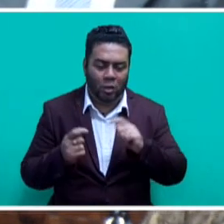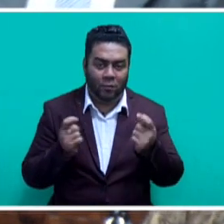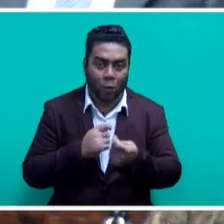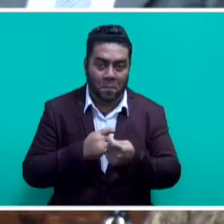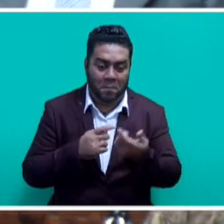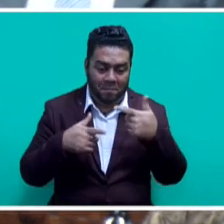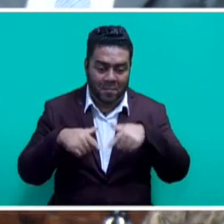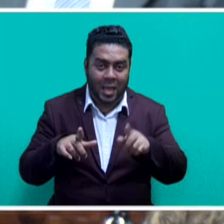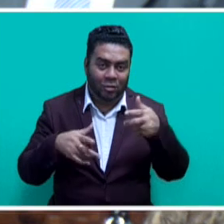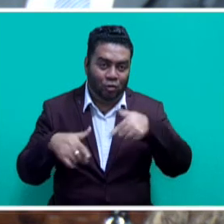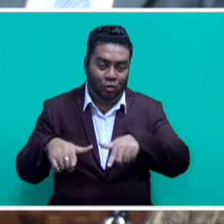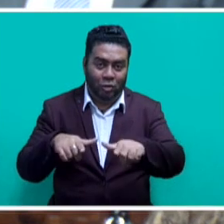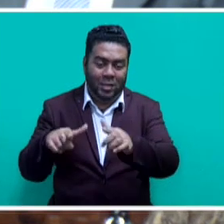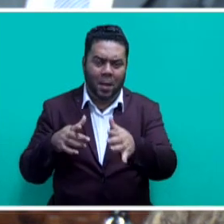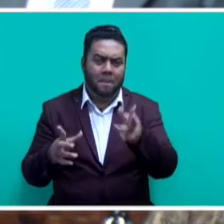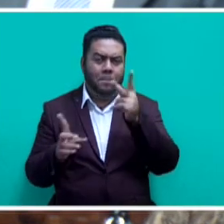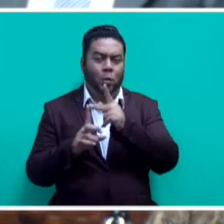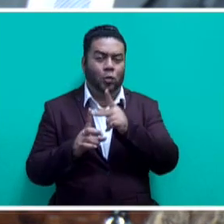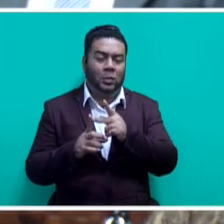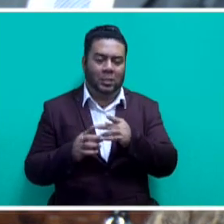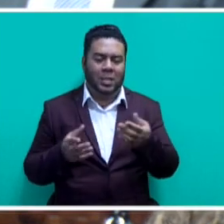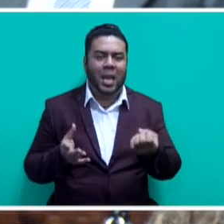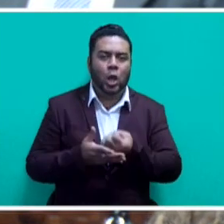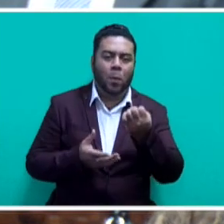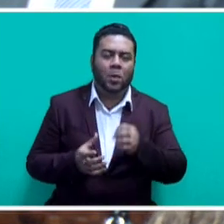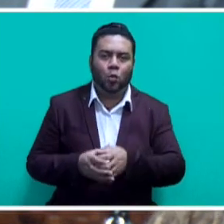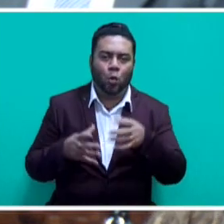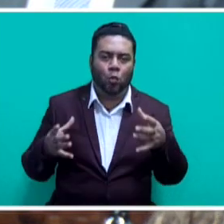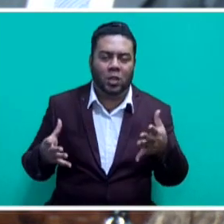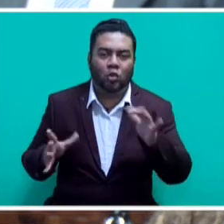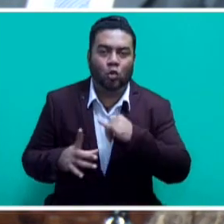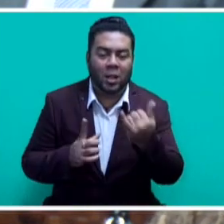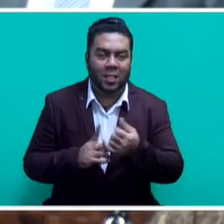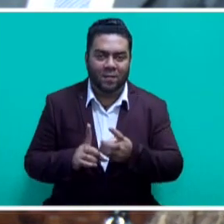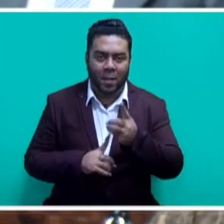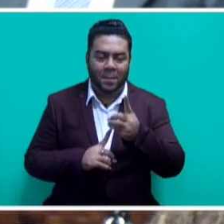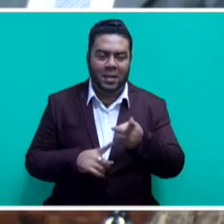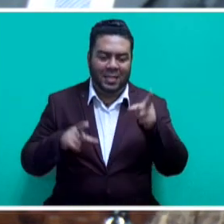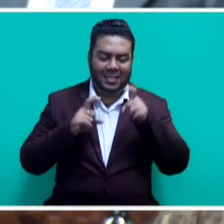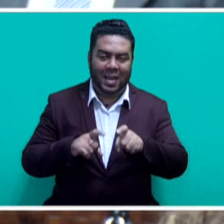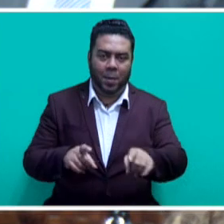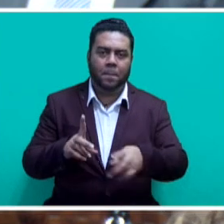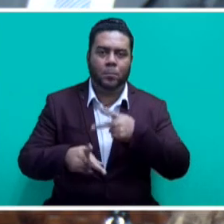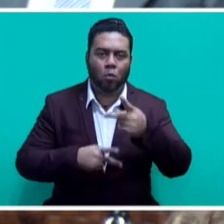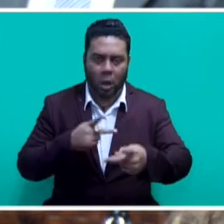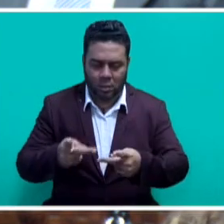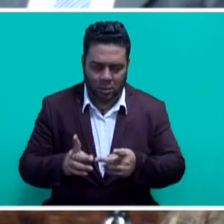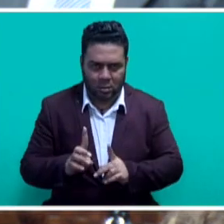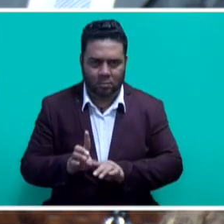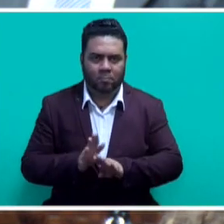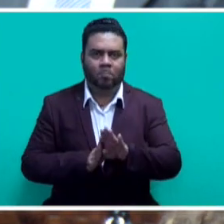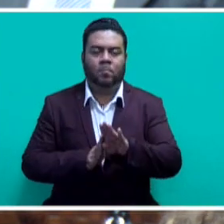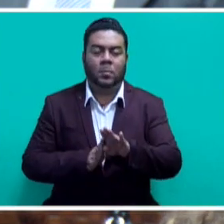transformative journey, prioritizing economic growth, social development, and sustainable progress.